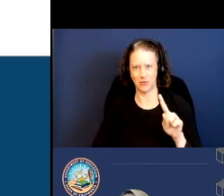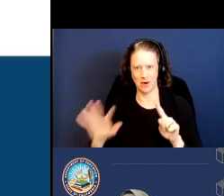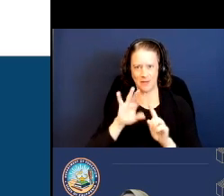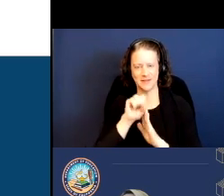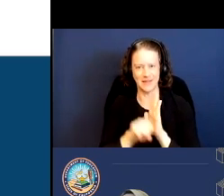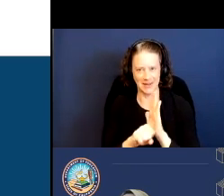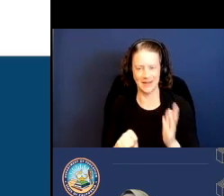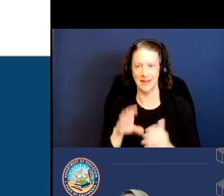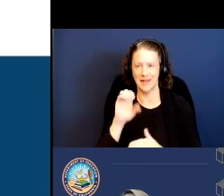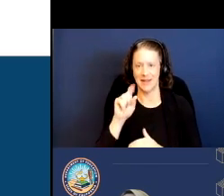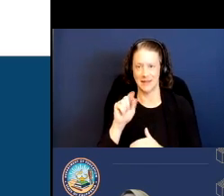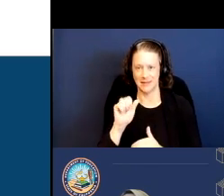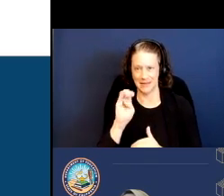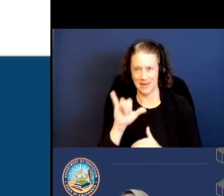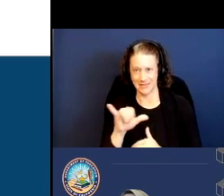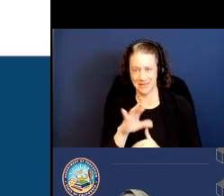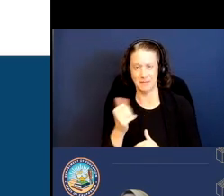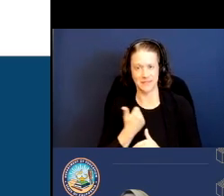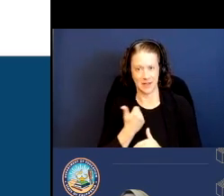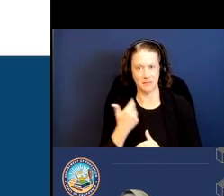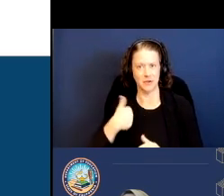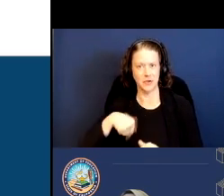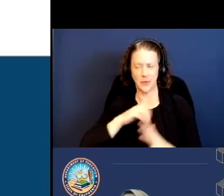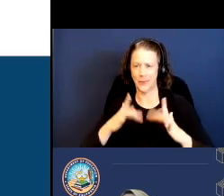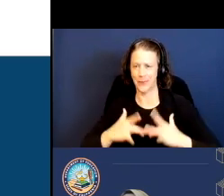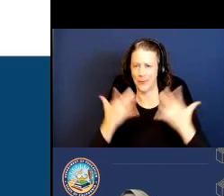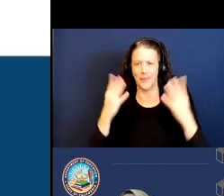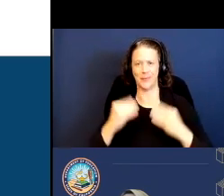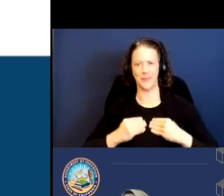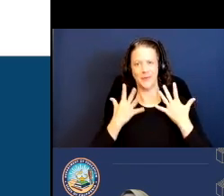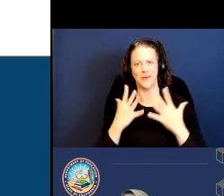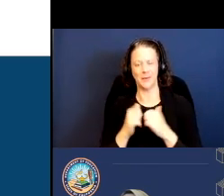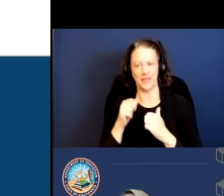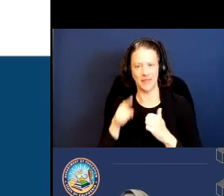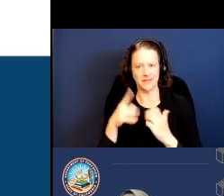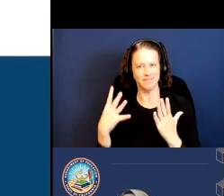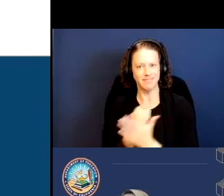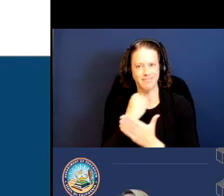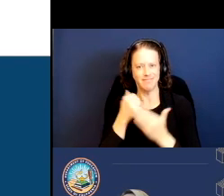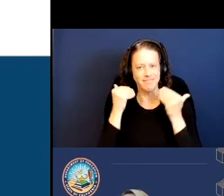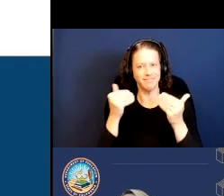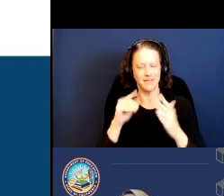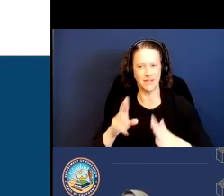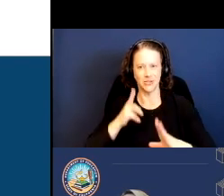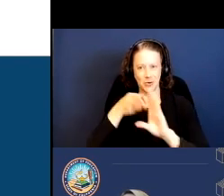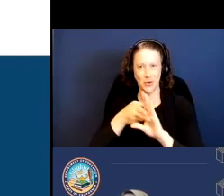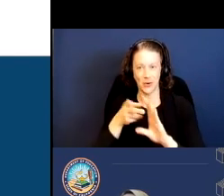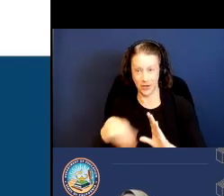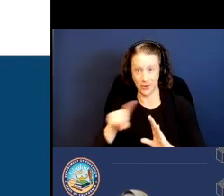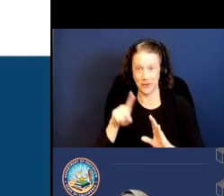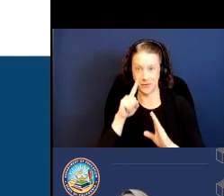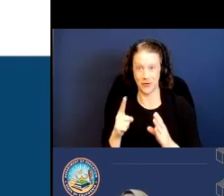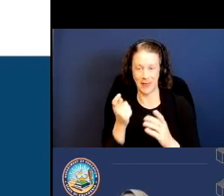so Stacey and I are thrilled at the opportunity to join you guys for a little bit